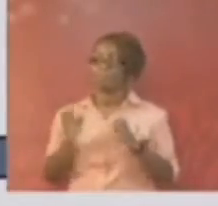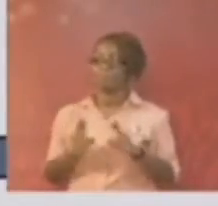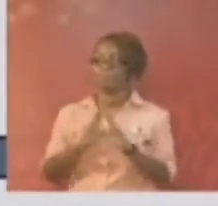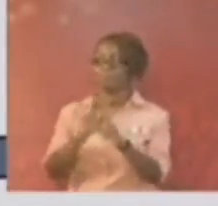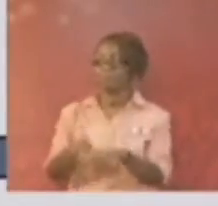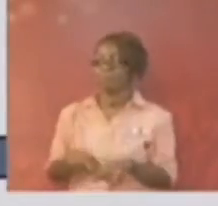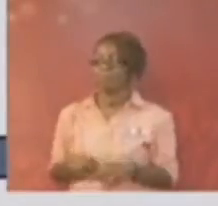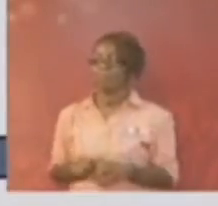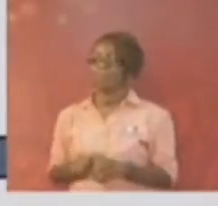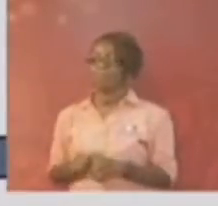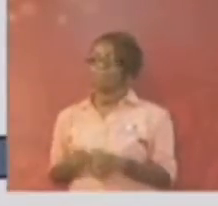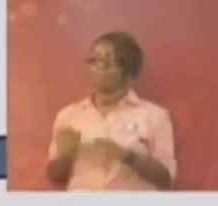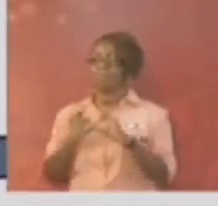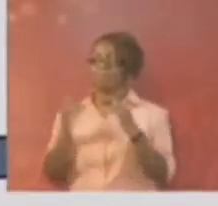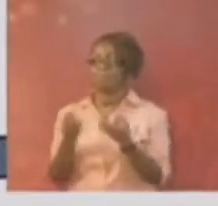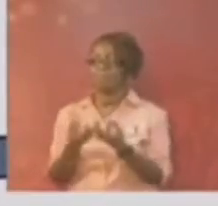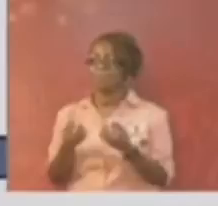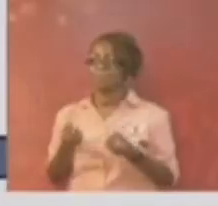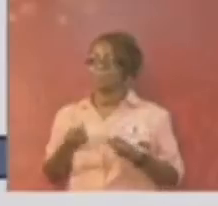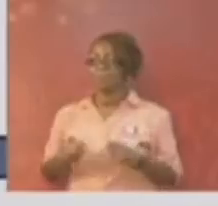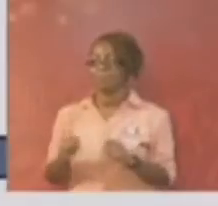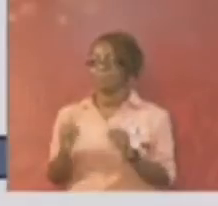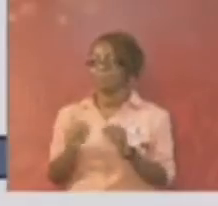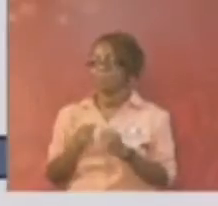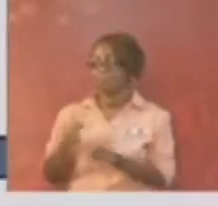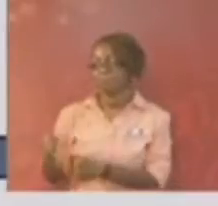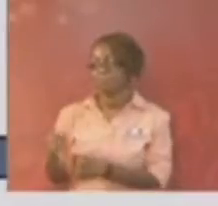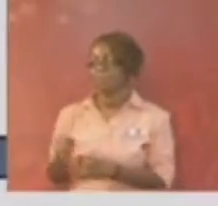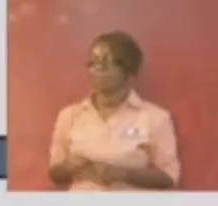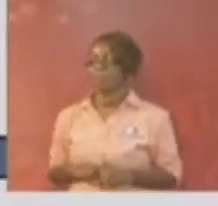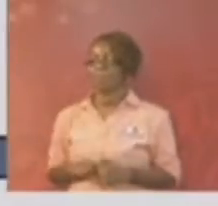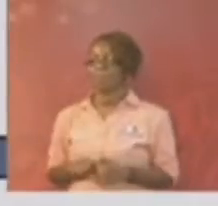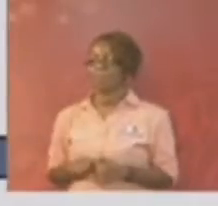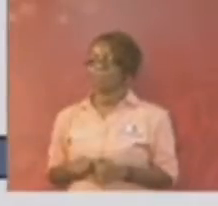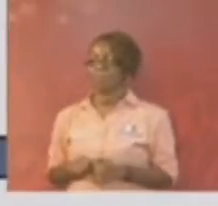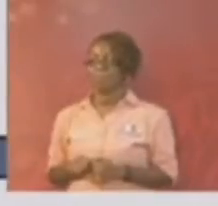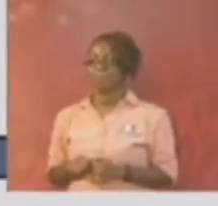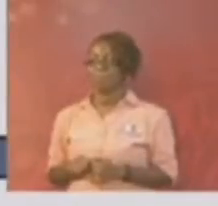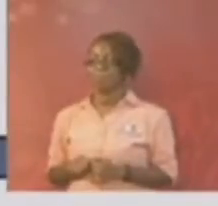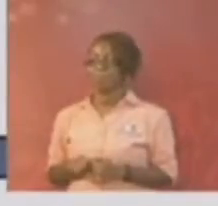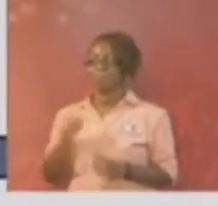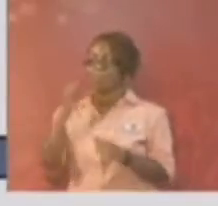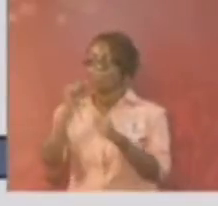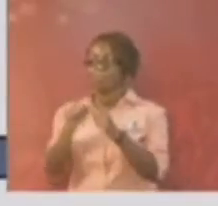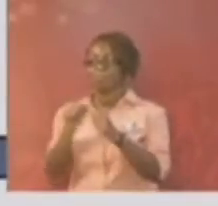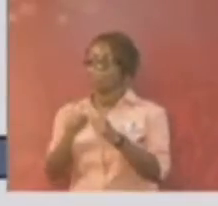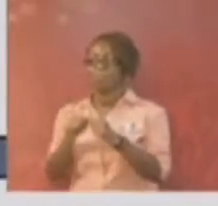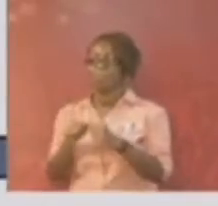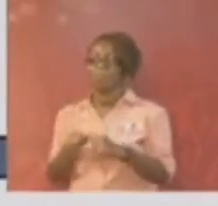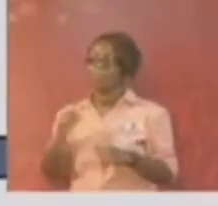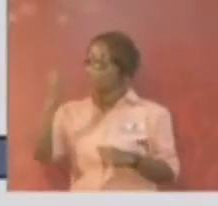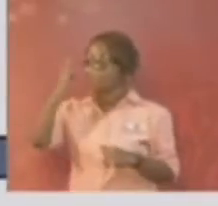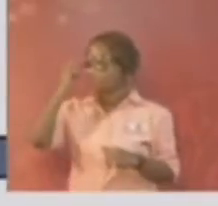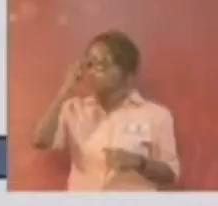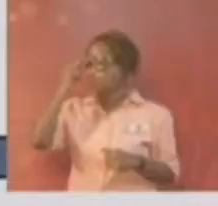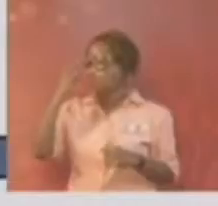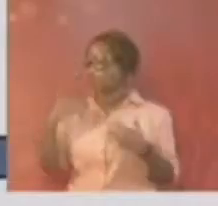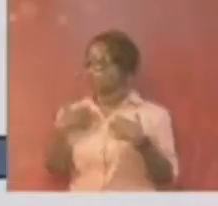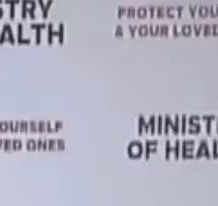family networks, and remember that there is no health without mental health. Thank